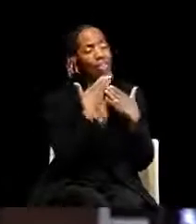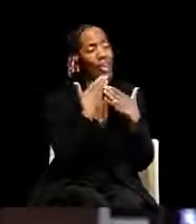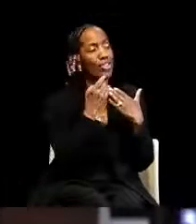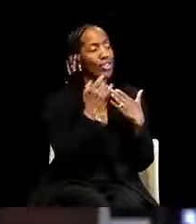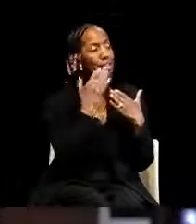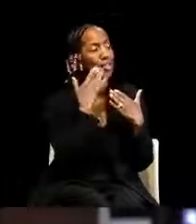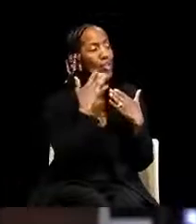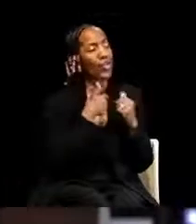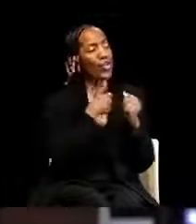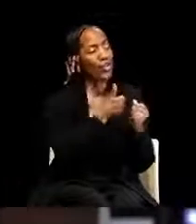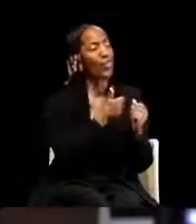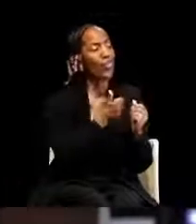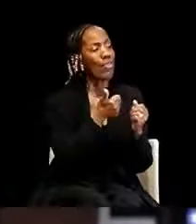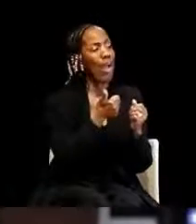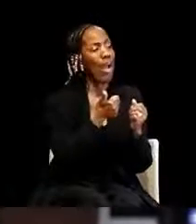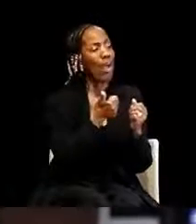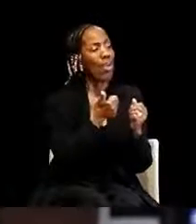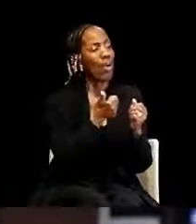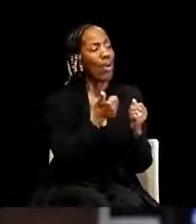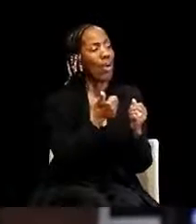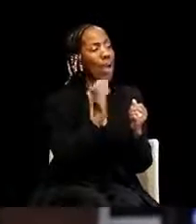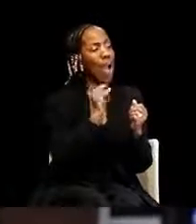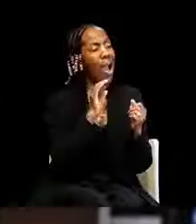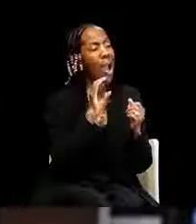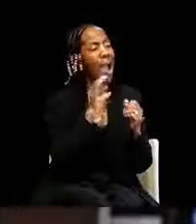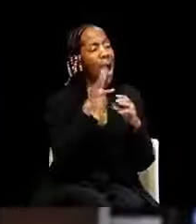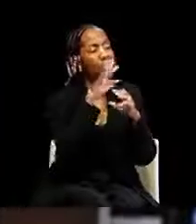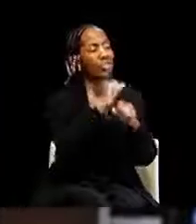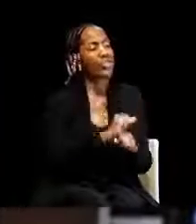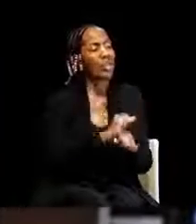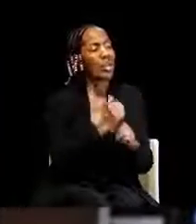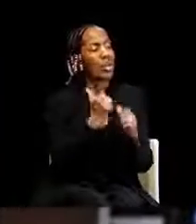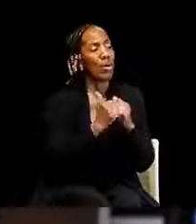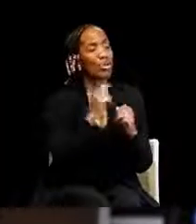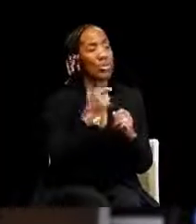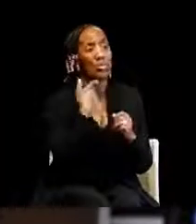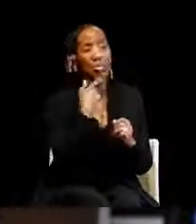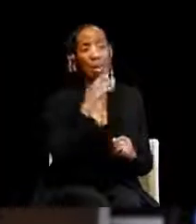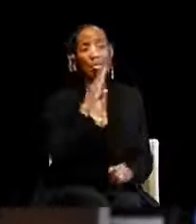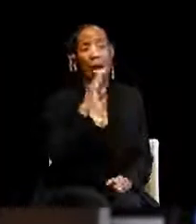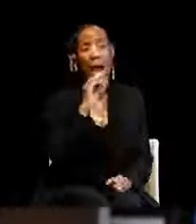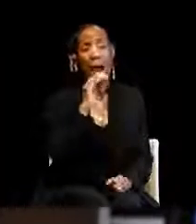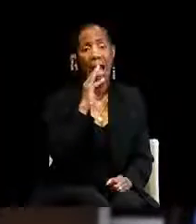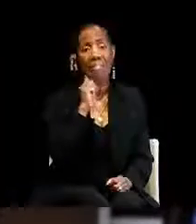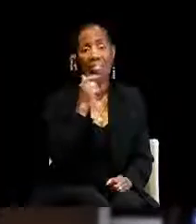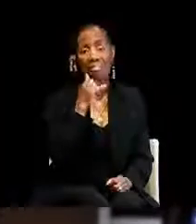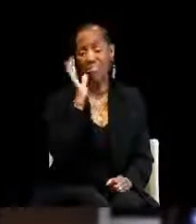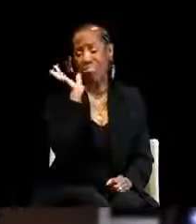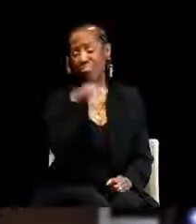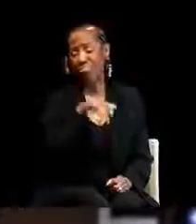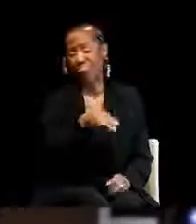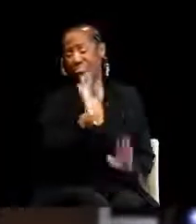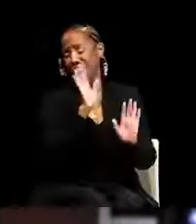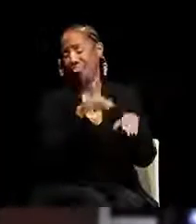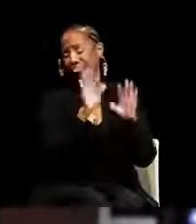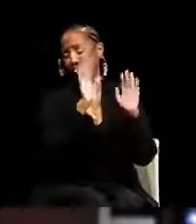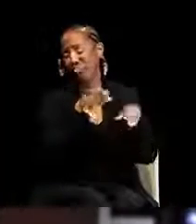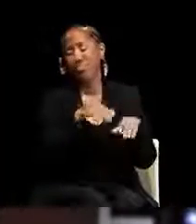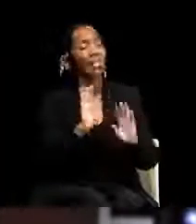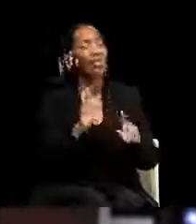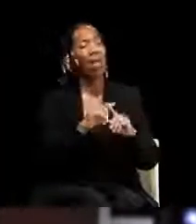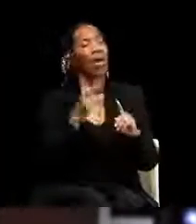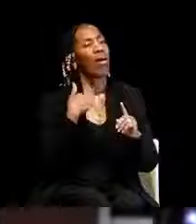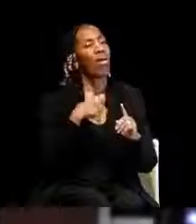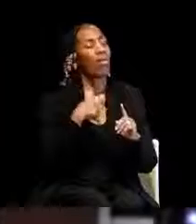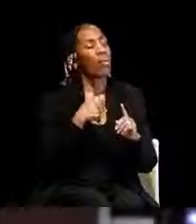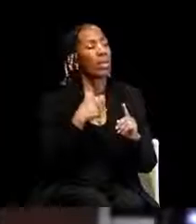following a good example. Thank you. Because most people, when you tell them about Bahasa, the blasphemy, I don't want to touch that. But we have